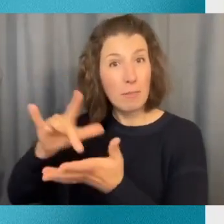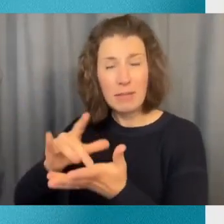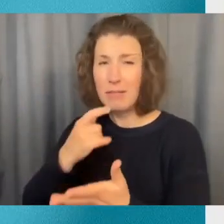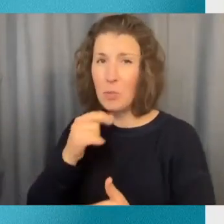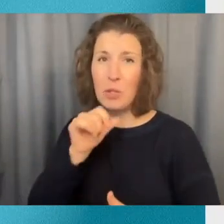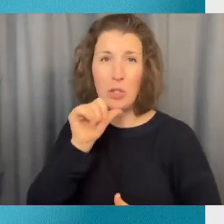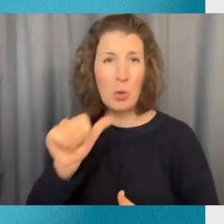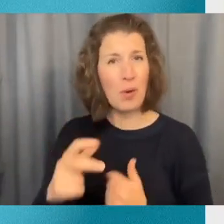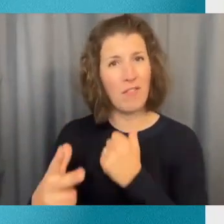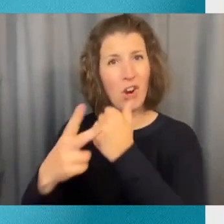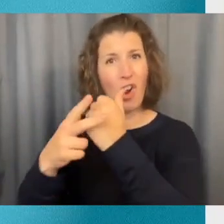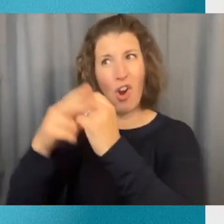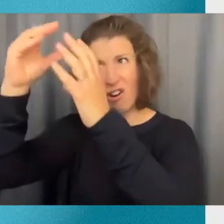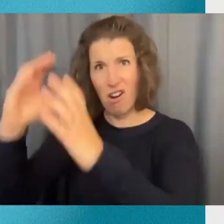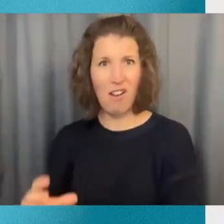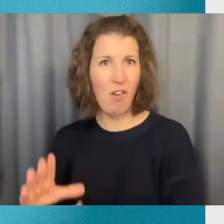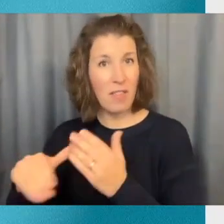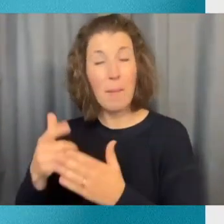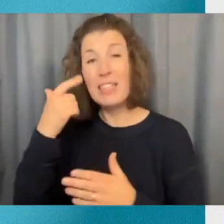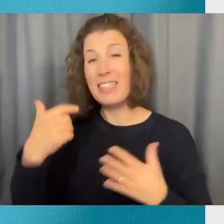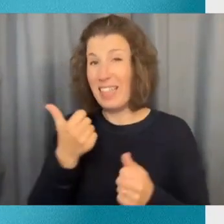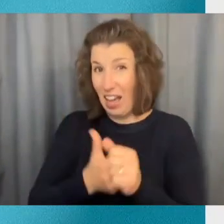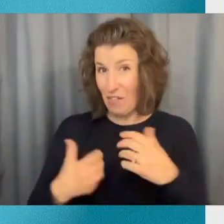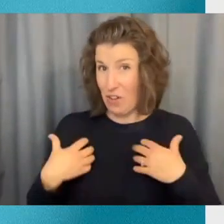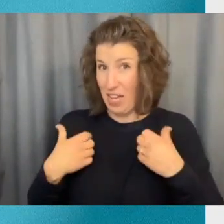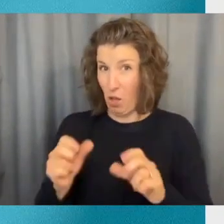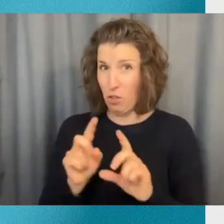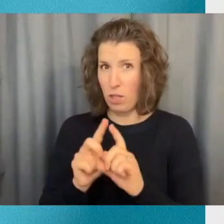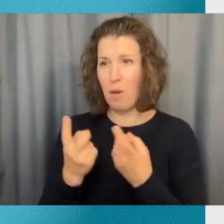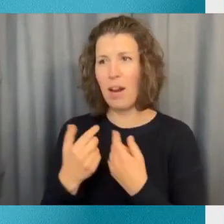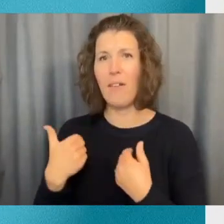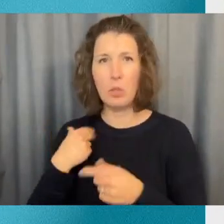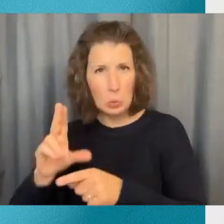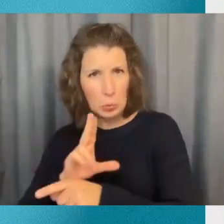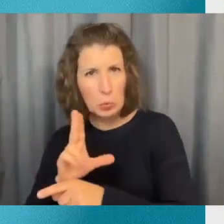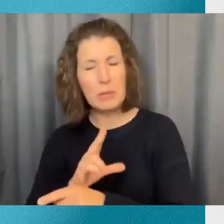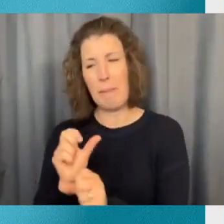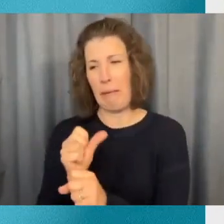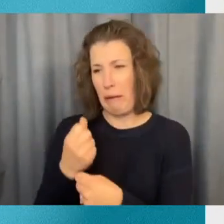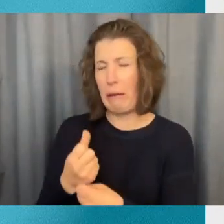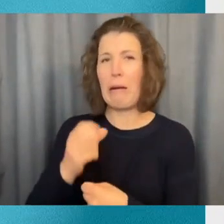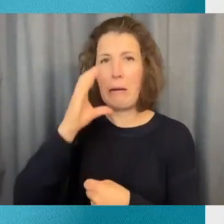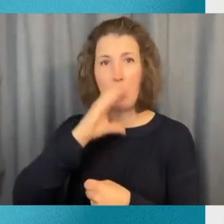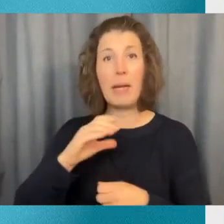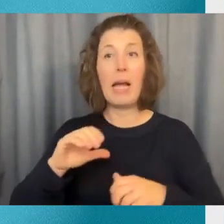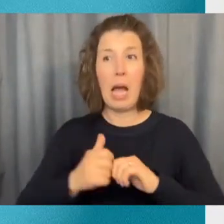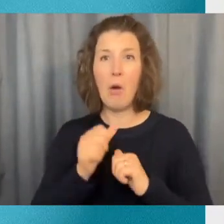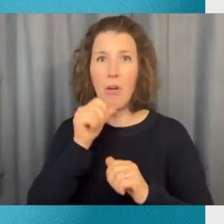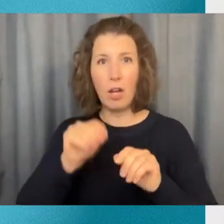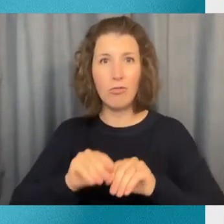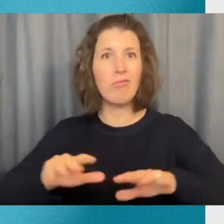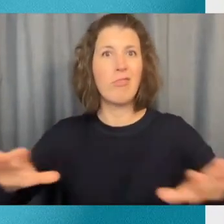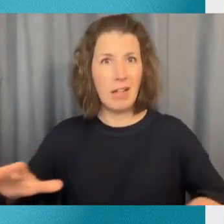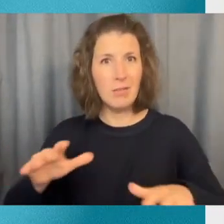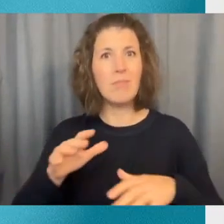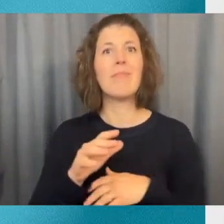because probably every health department used and had made a comic to help teach how not to transmit AIDS, how to deal with